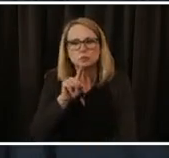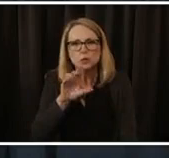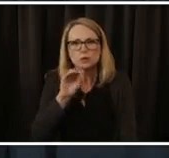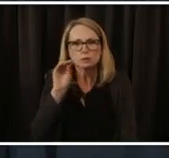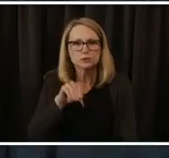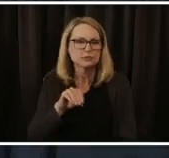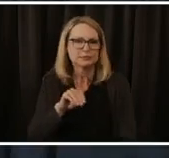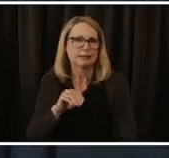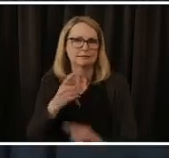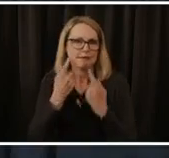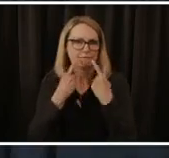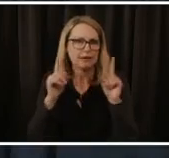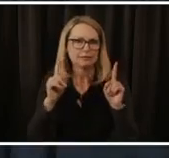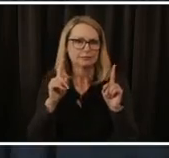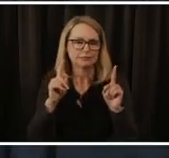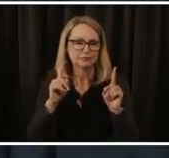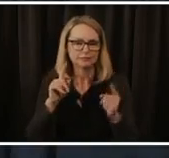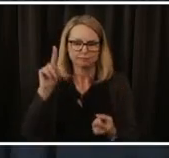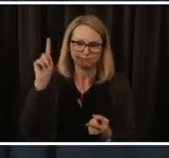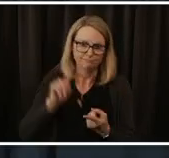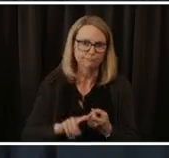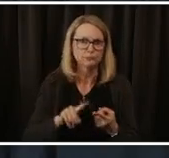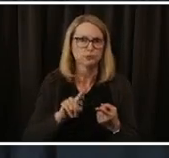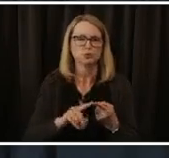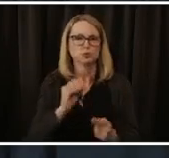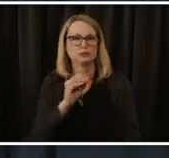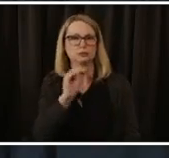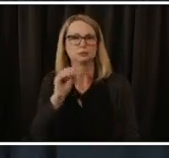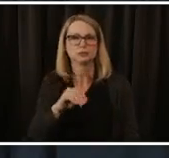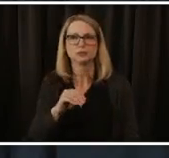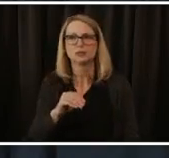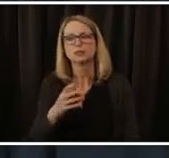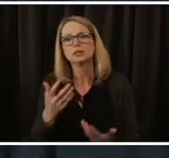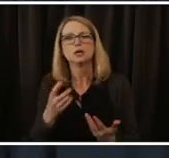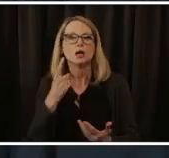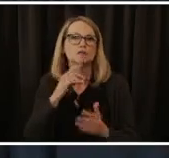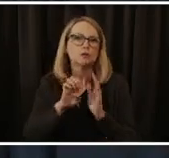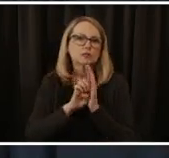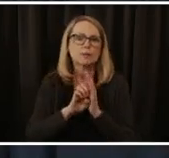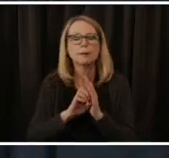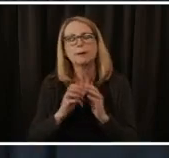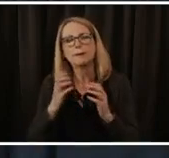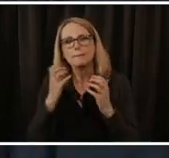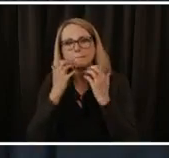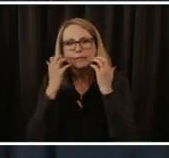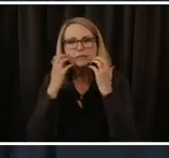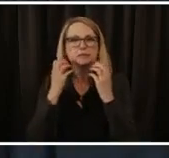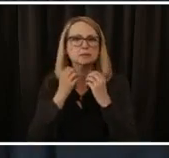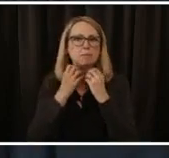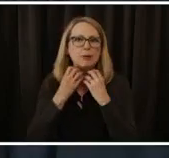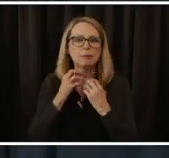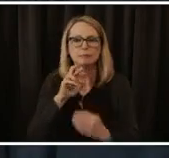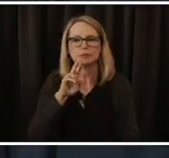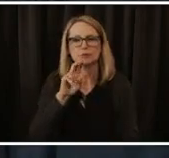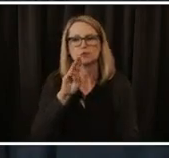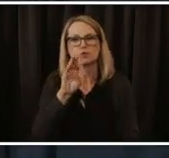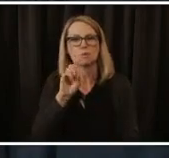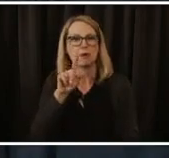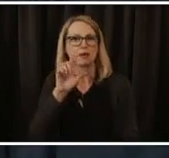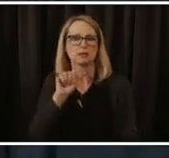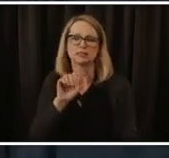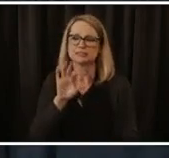to be clear, there's different levels of efficacy. For instance, measles, mumps, rubella is 93% effective against